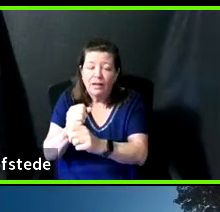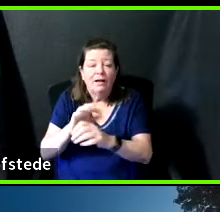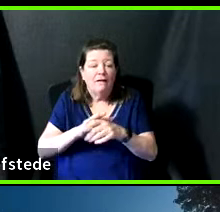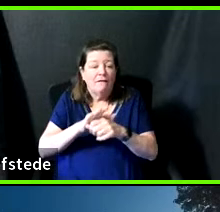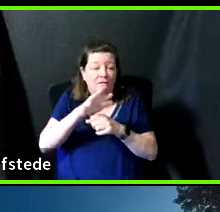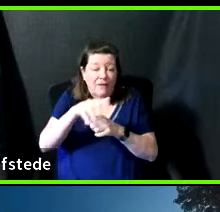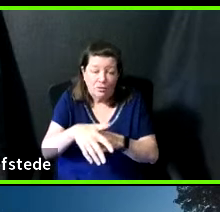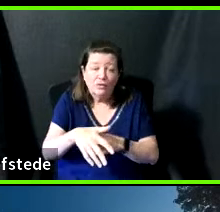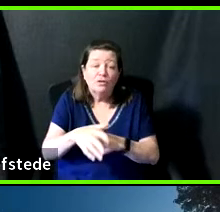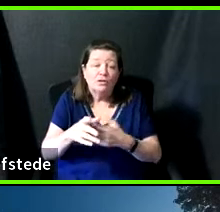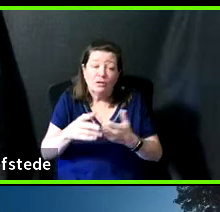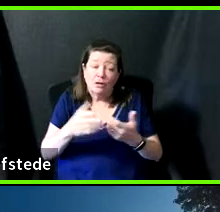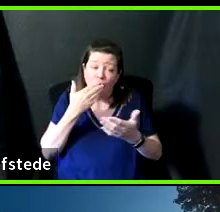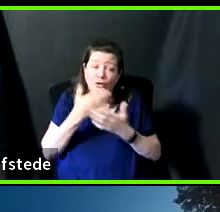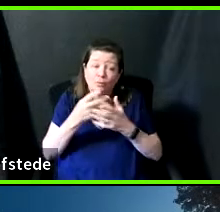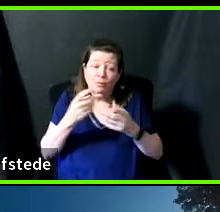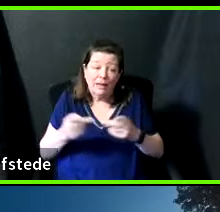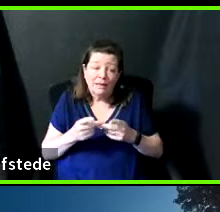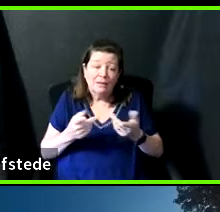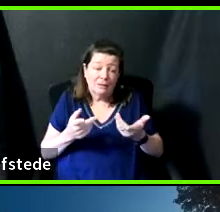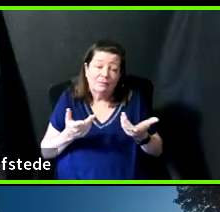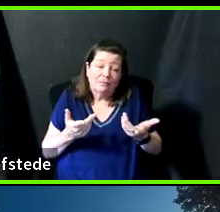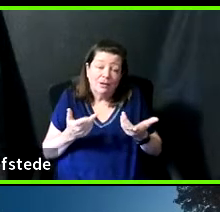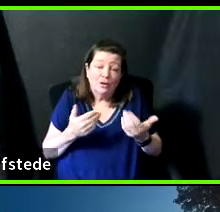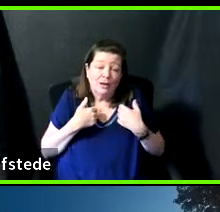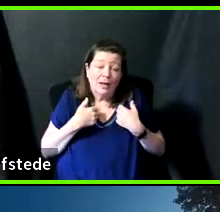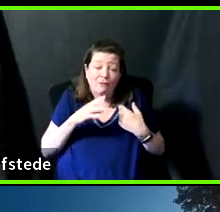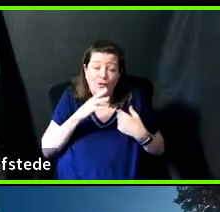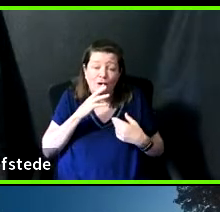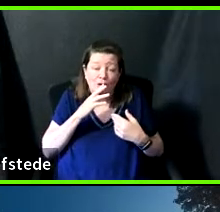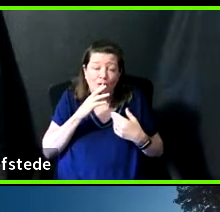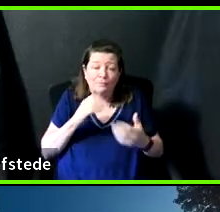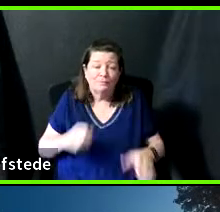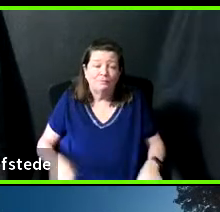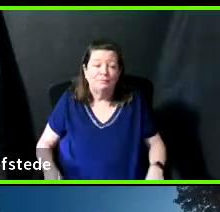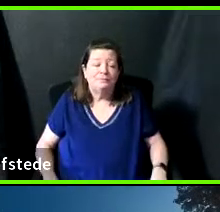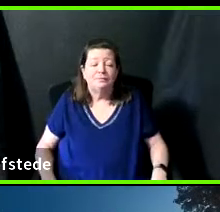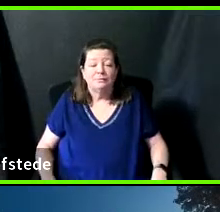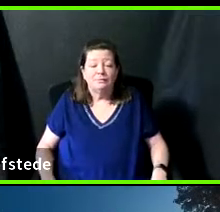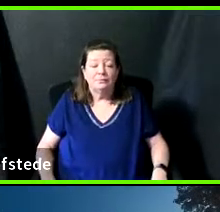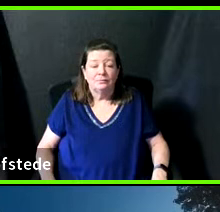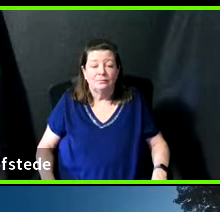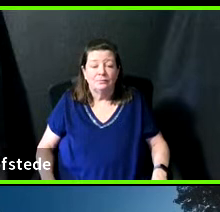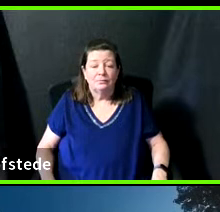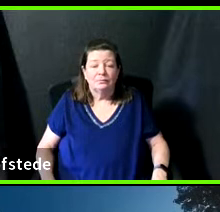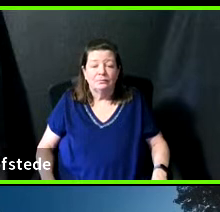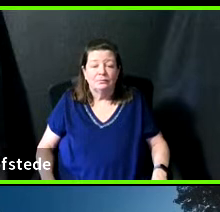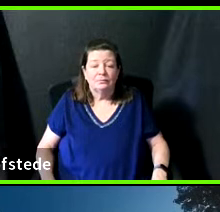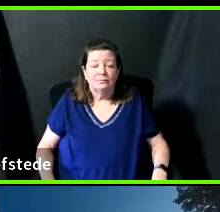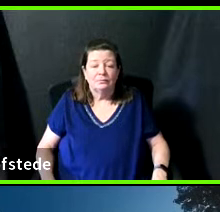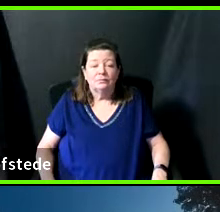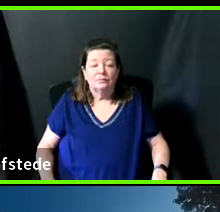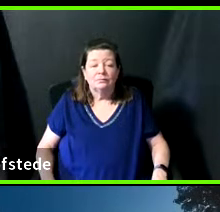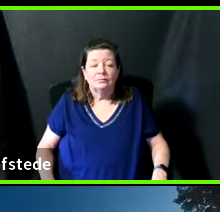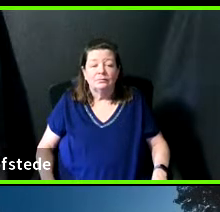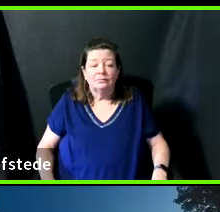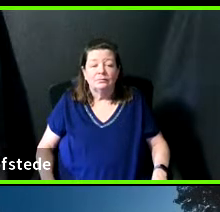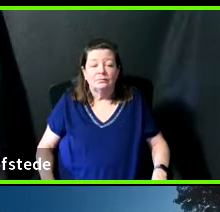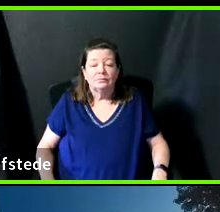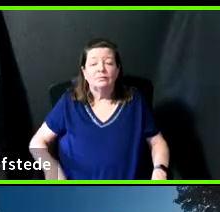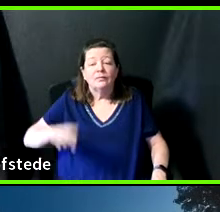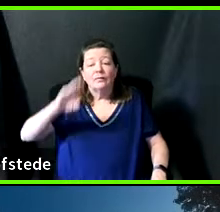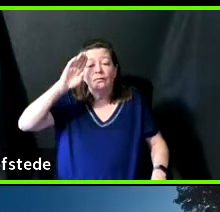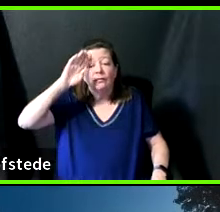a place where you can actually put water wherever you want it, unlike a river. Okay, I know that on